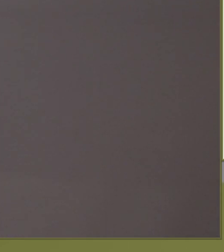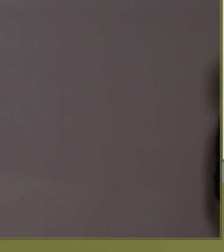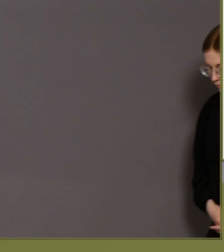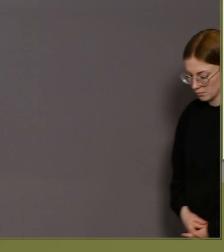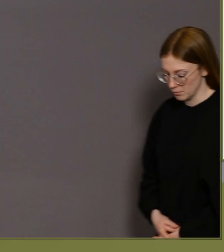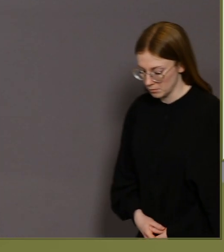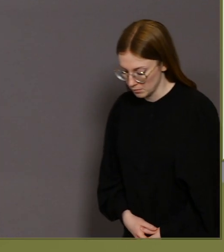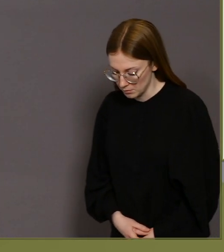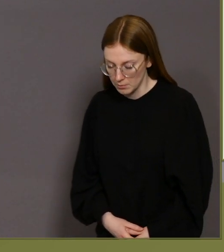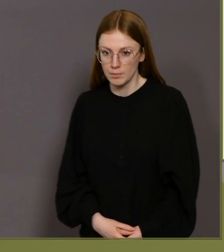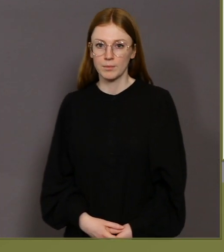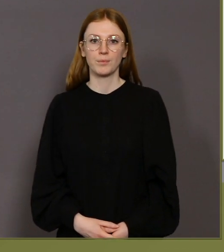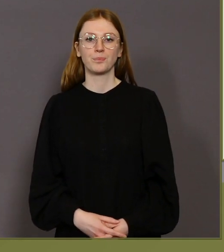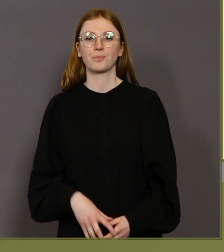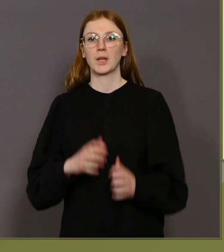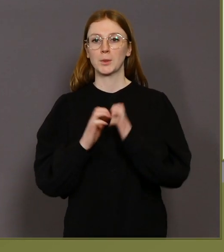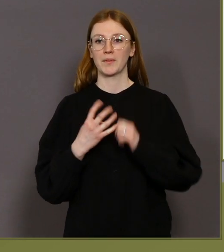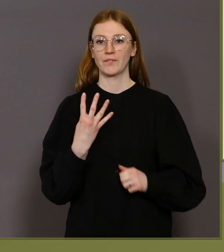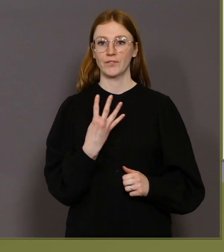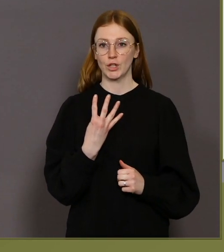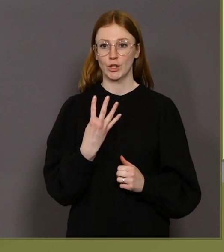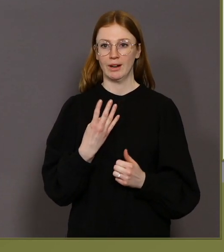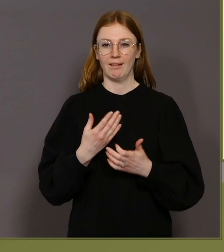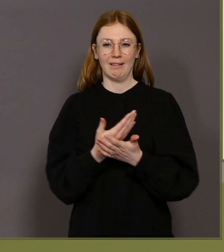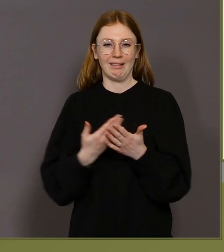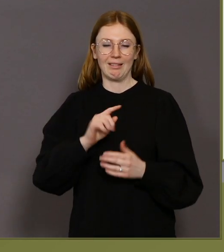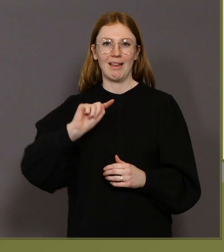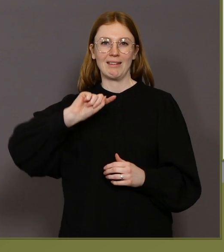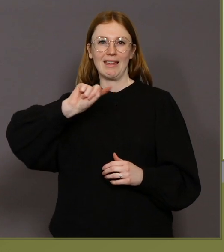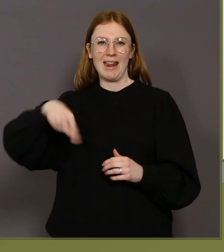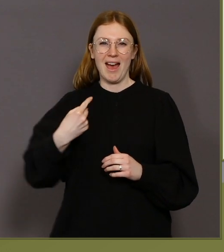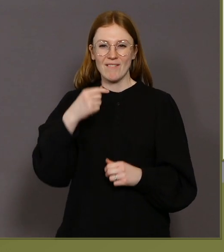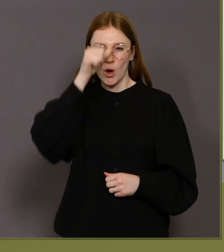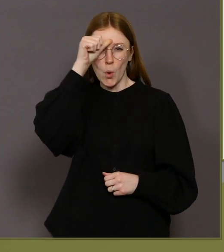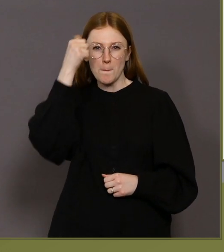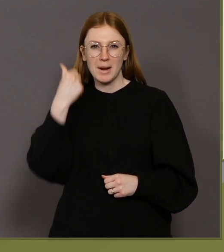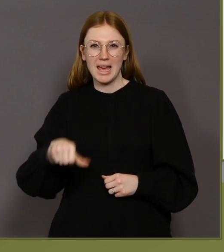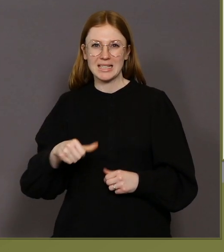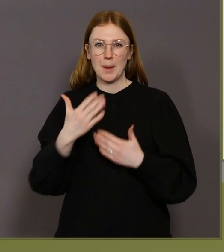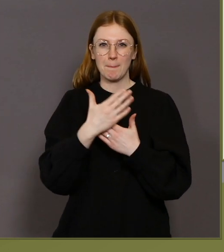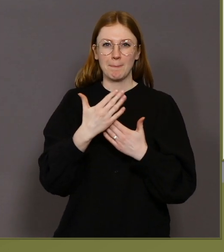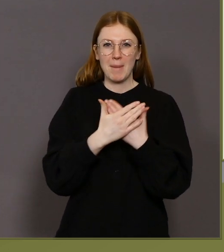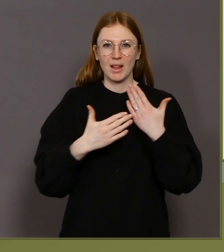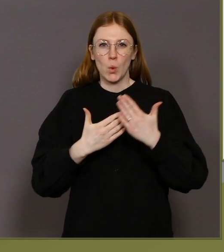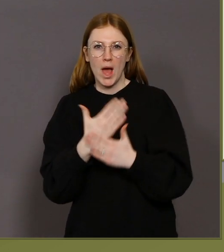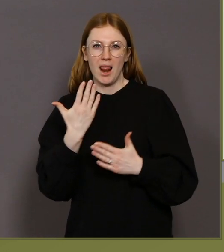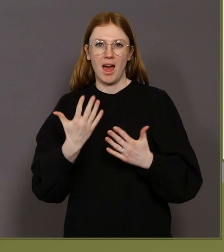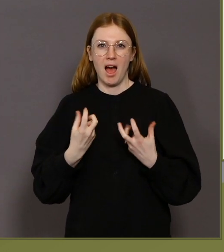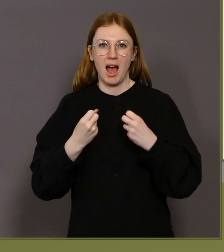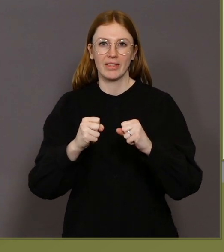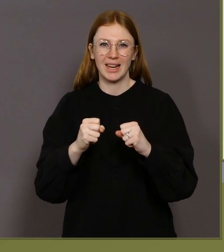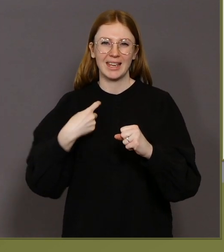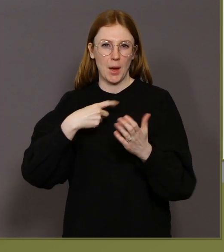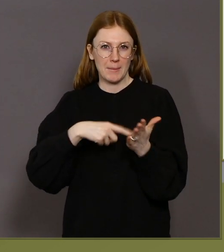Fourth rule is do not require complex manual actions. So this is about using hands to operate things.